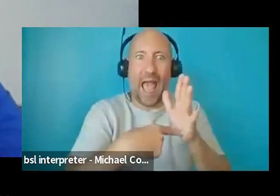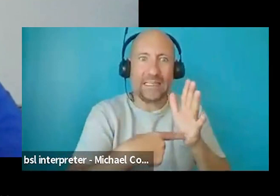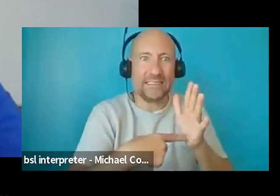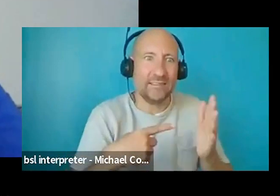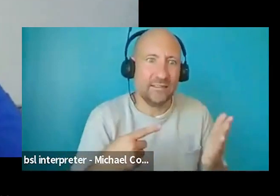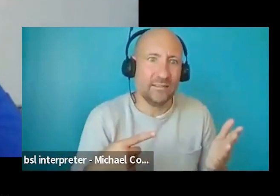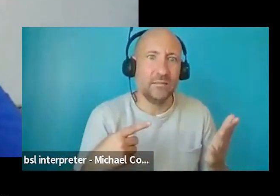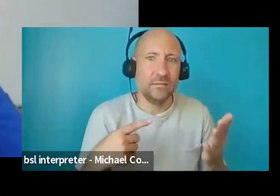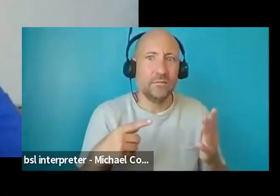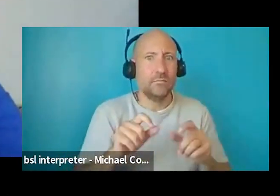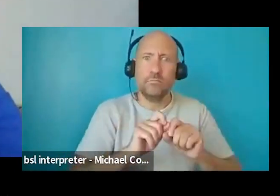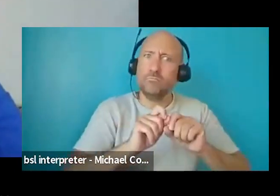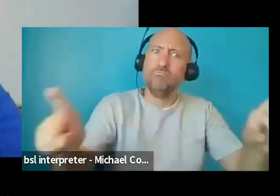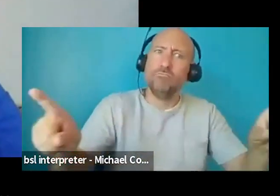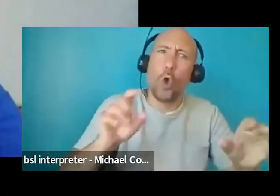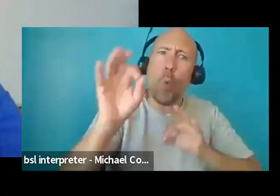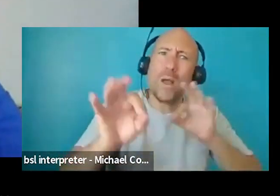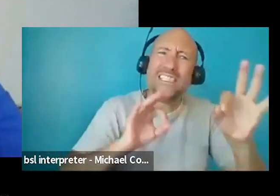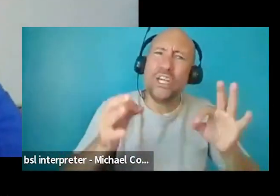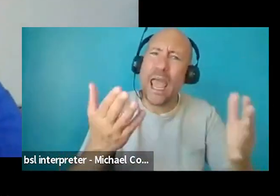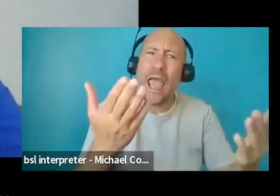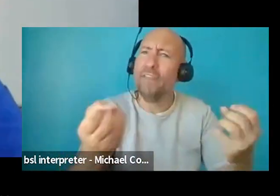about disability